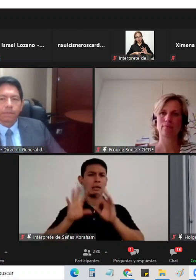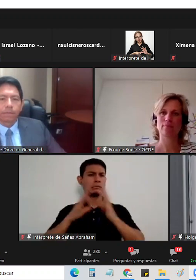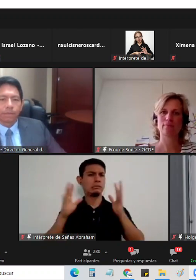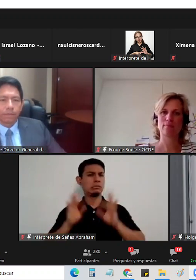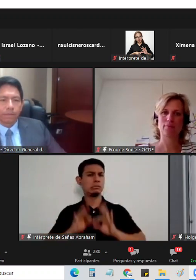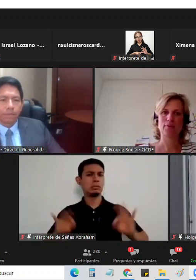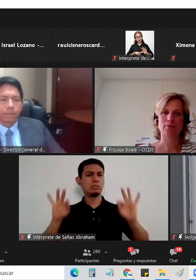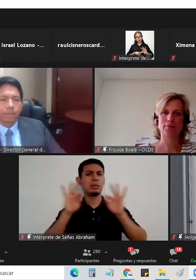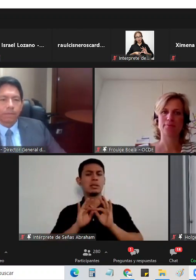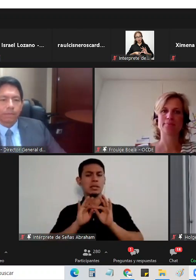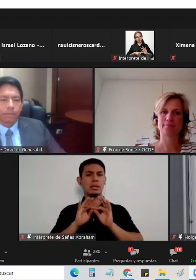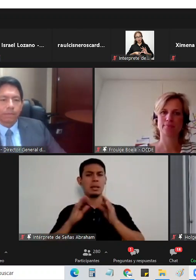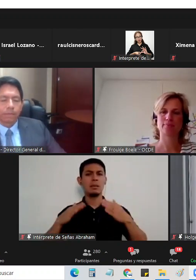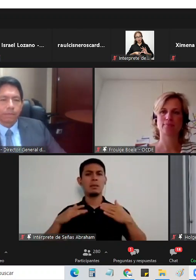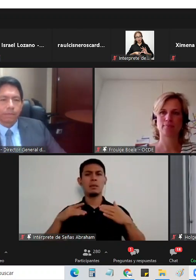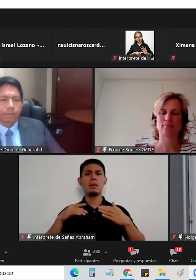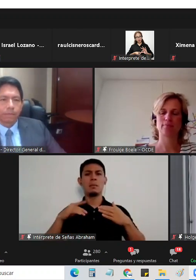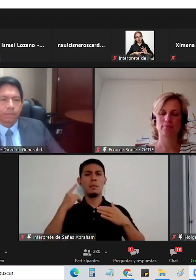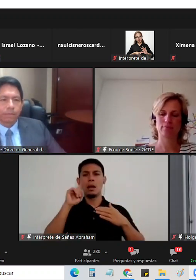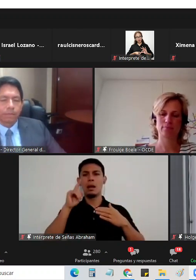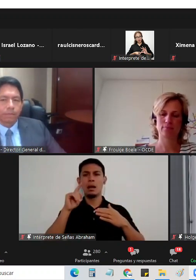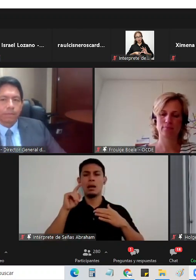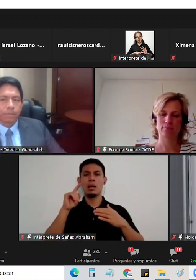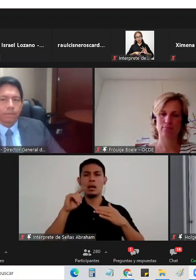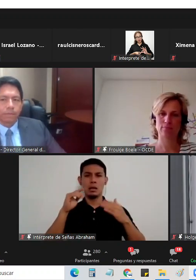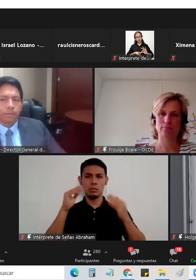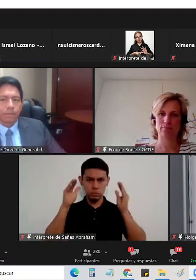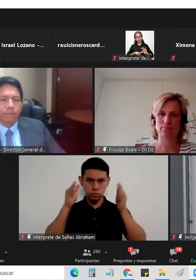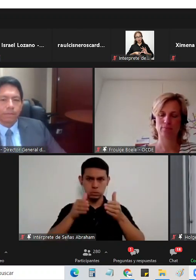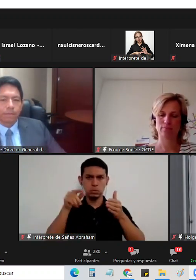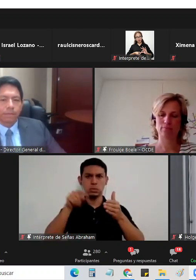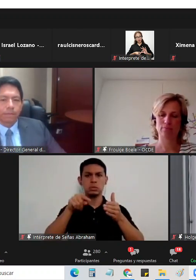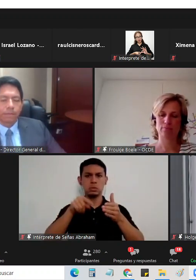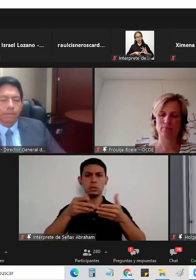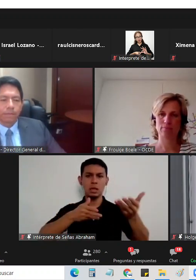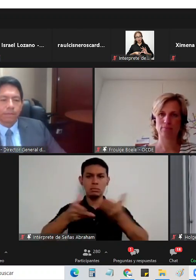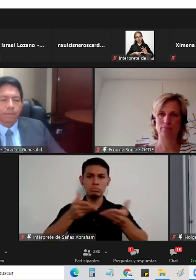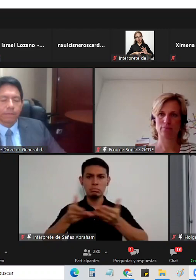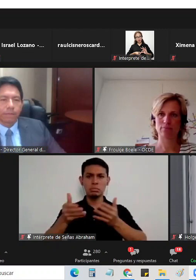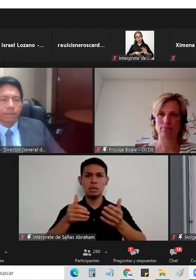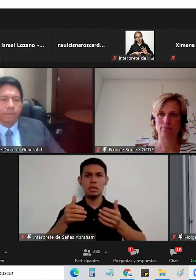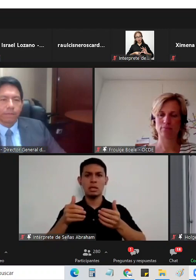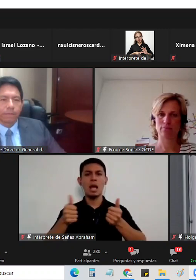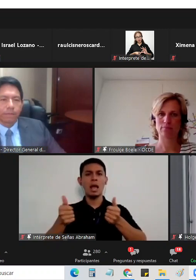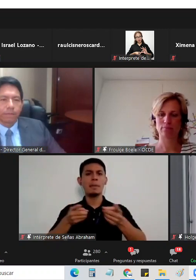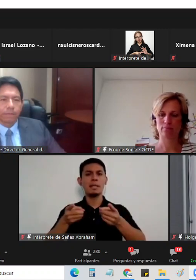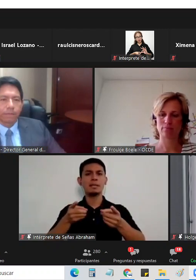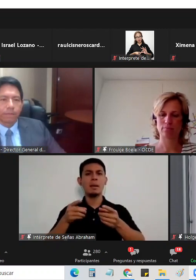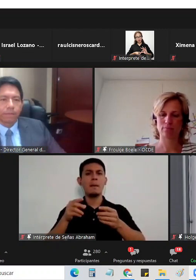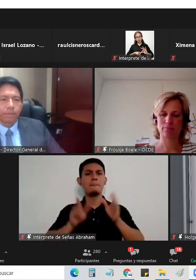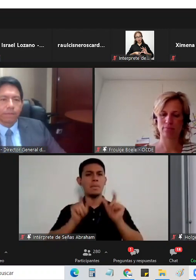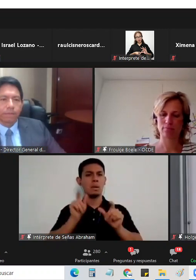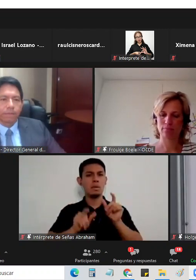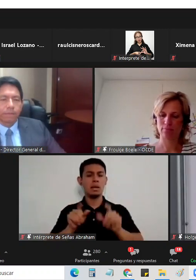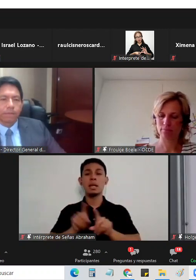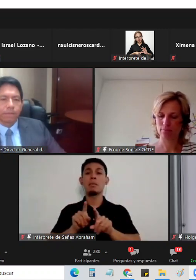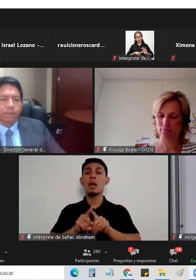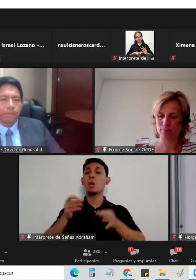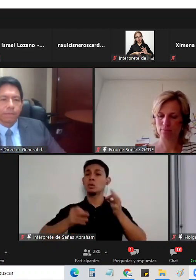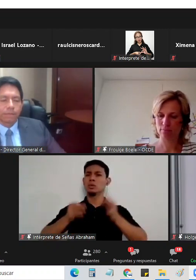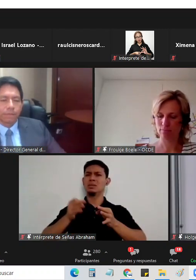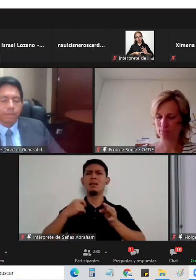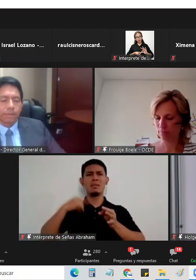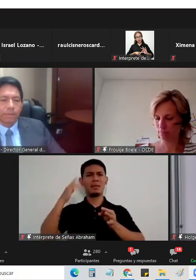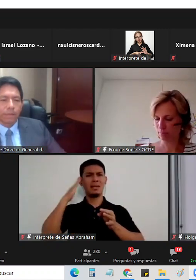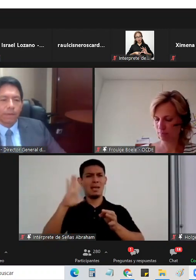project that is a very important issue to that cannot just be limited to this public administration to improve the access to